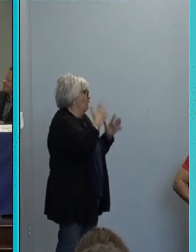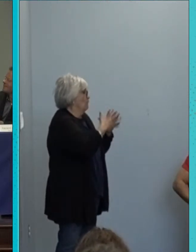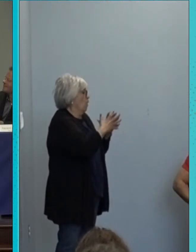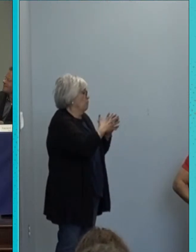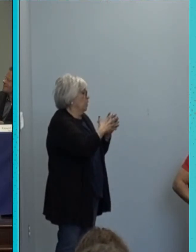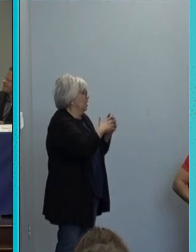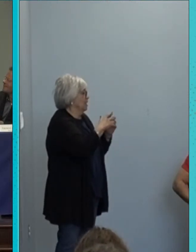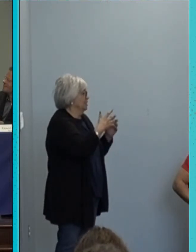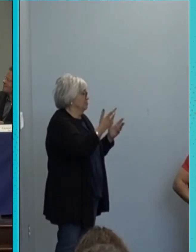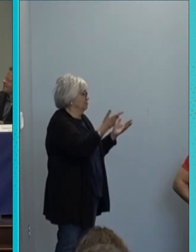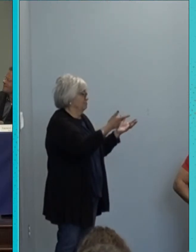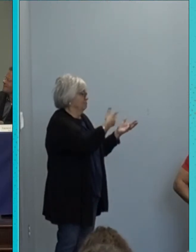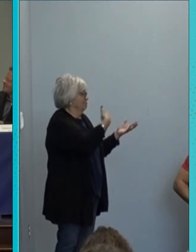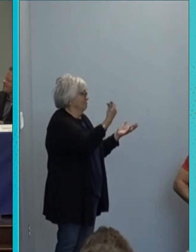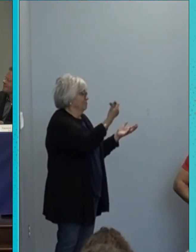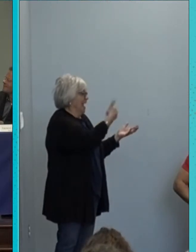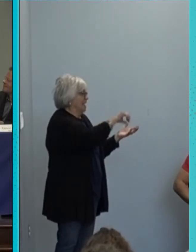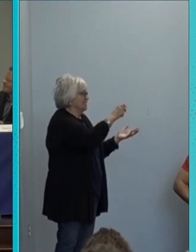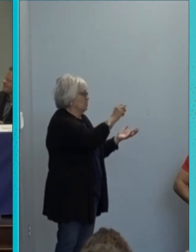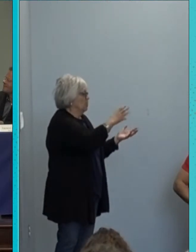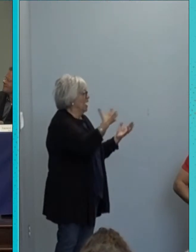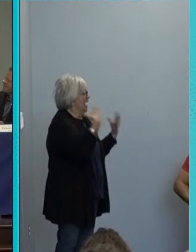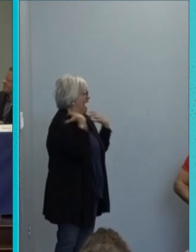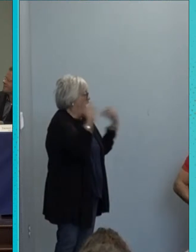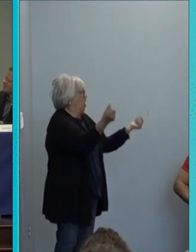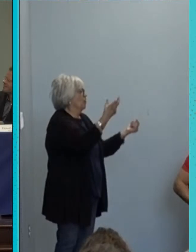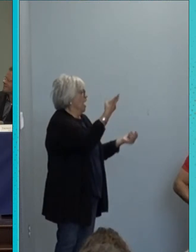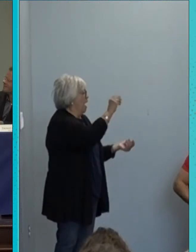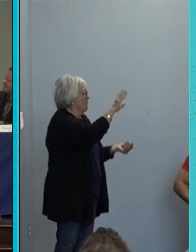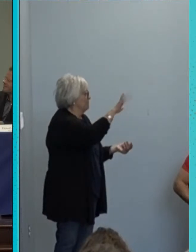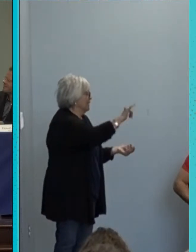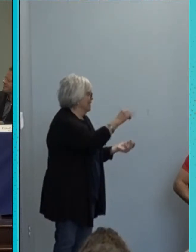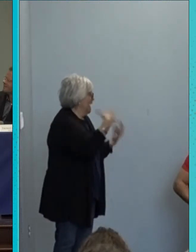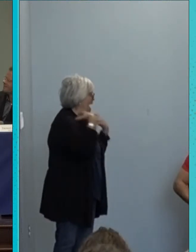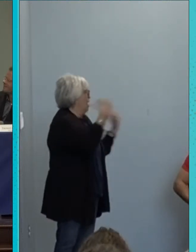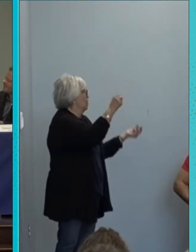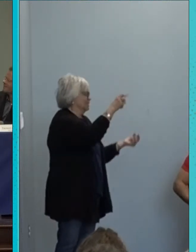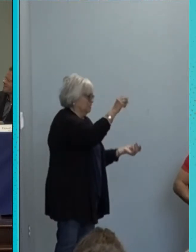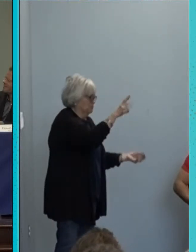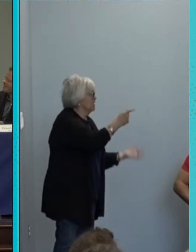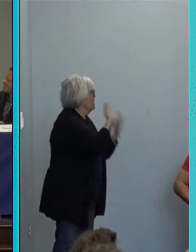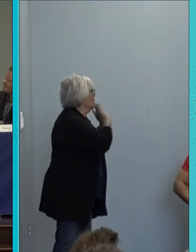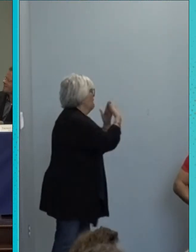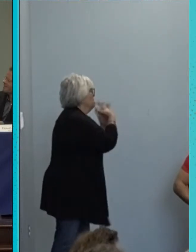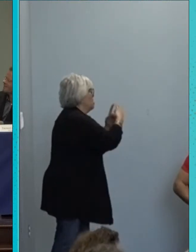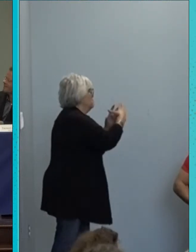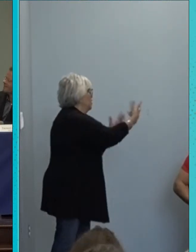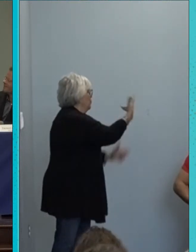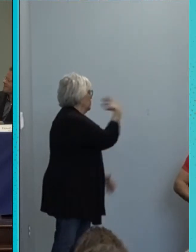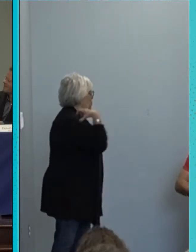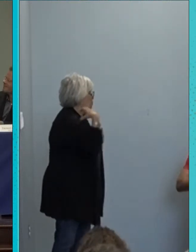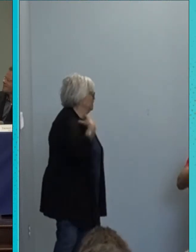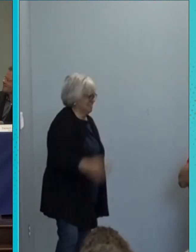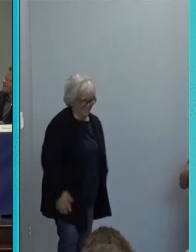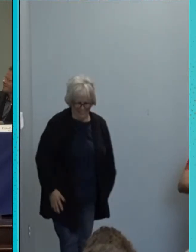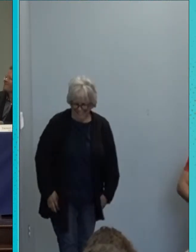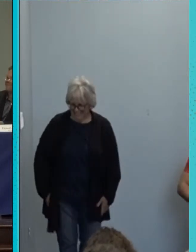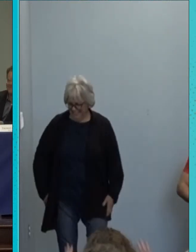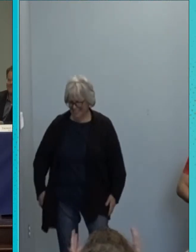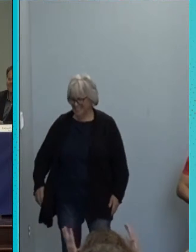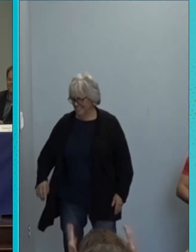good that, I know football is, it's a healthy hobby. So thank you very